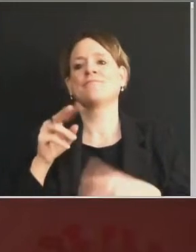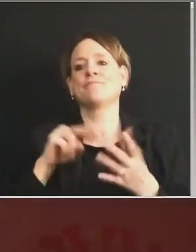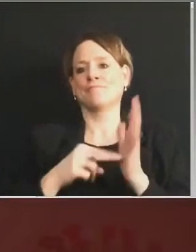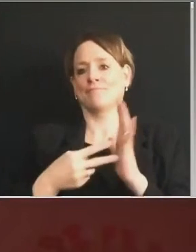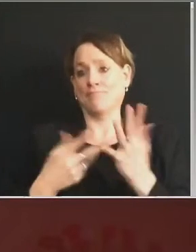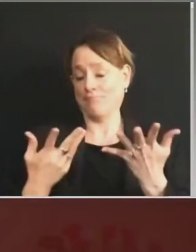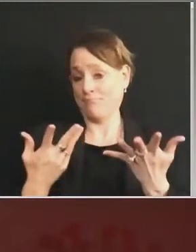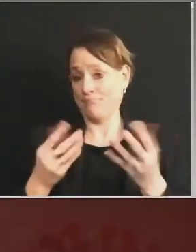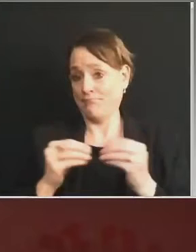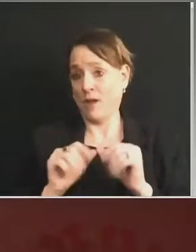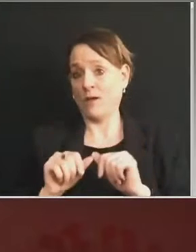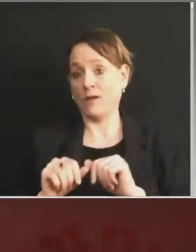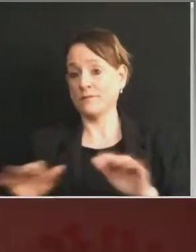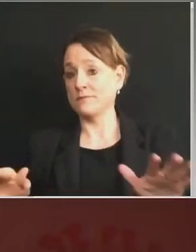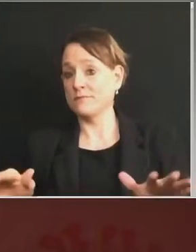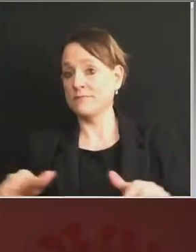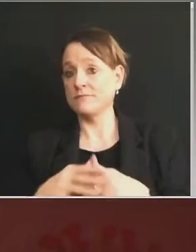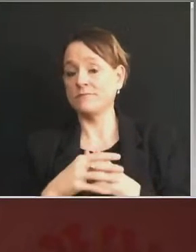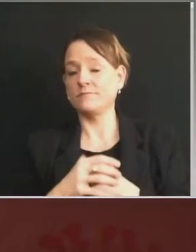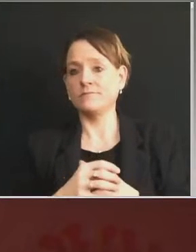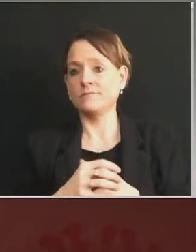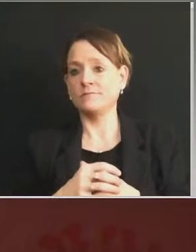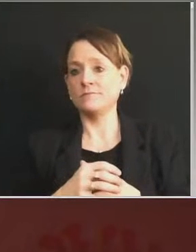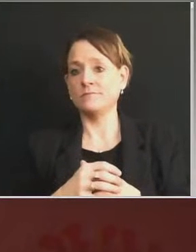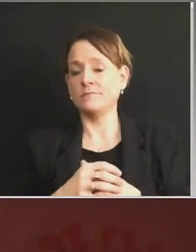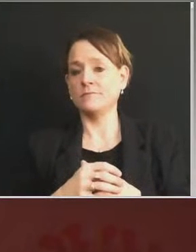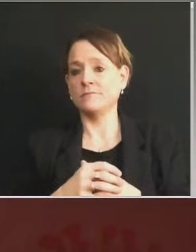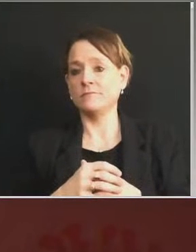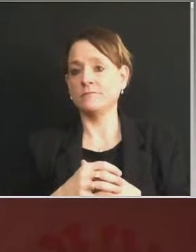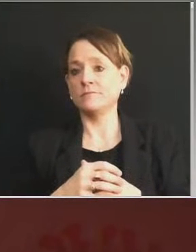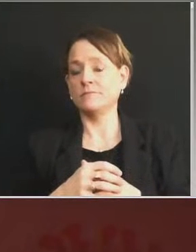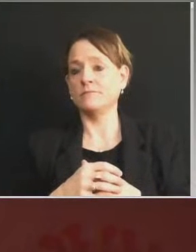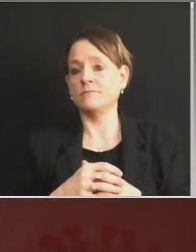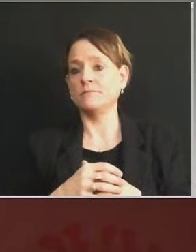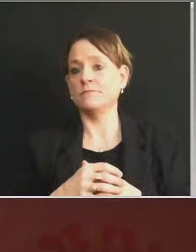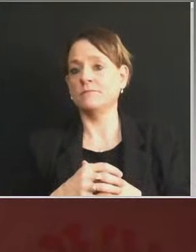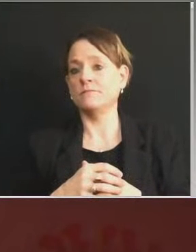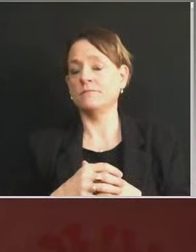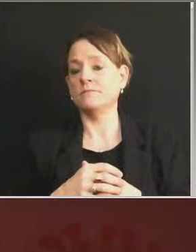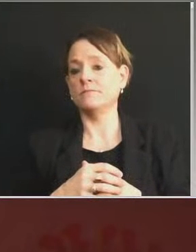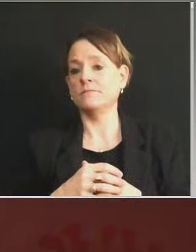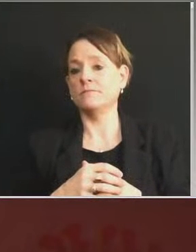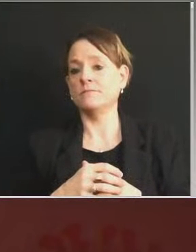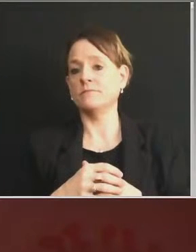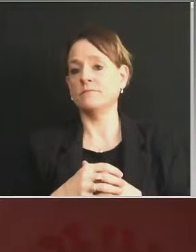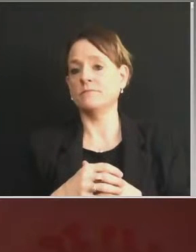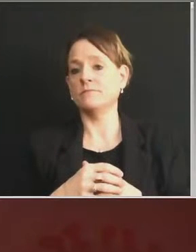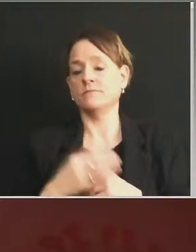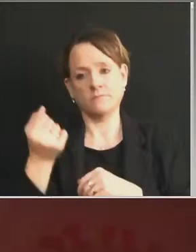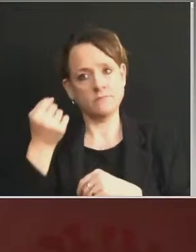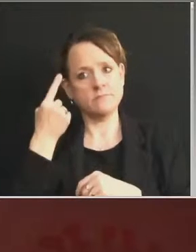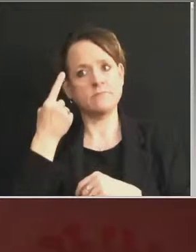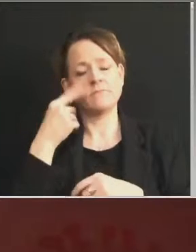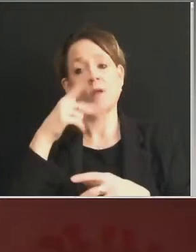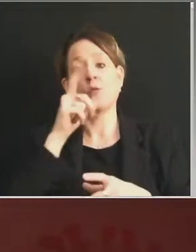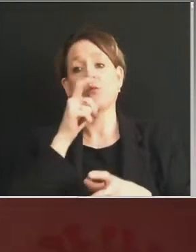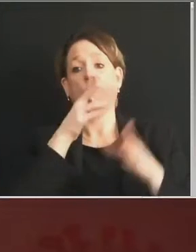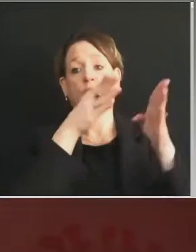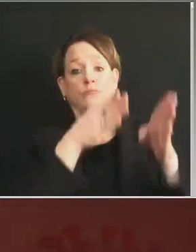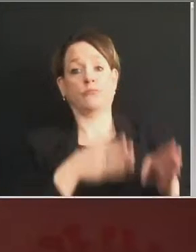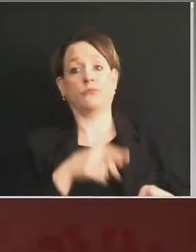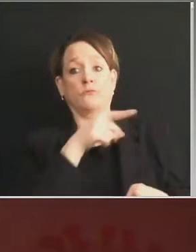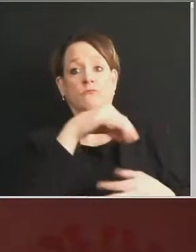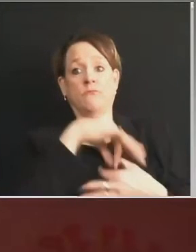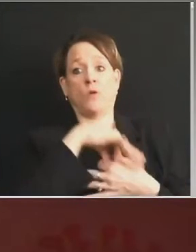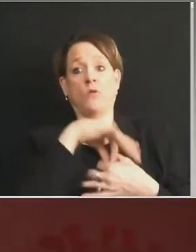denied a ballot for not wearing a mask. And people like to watch and observe the election process. So is there